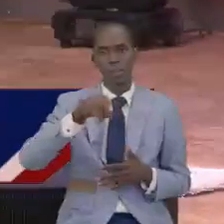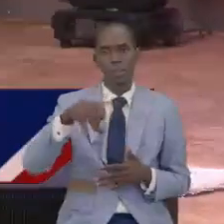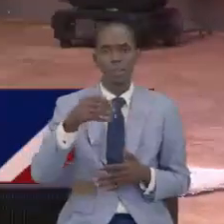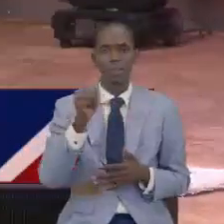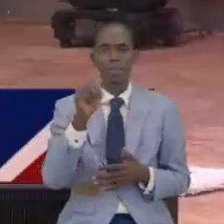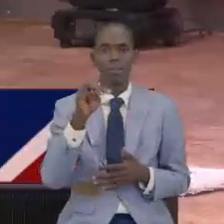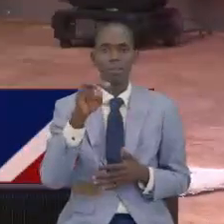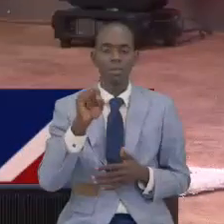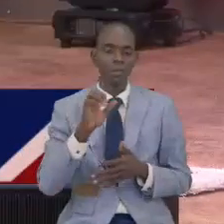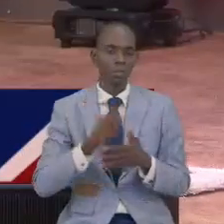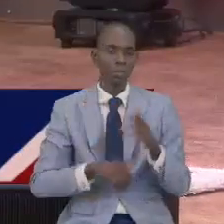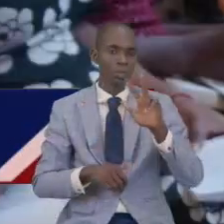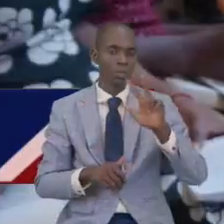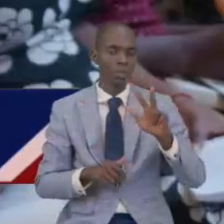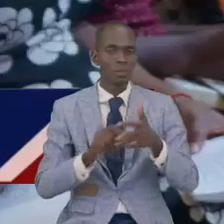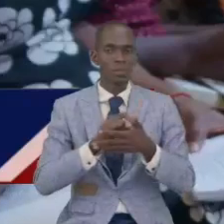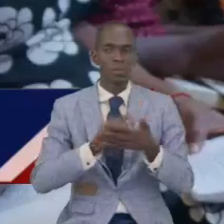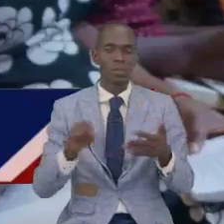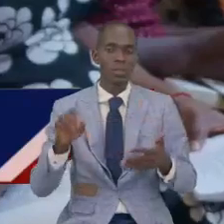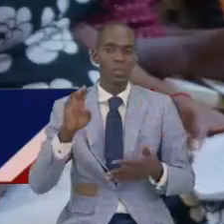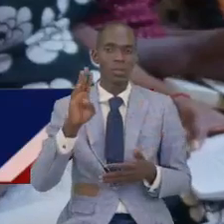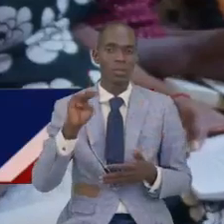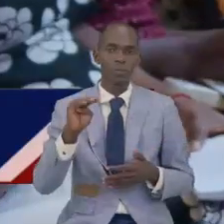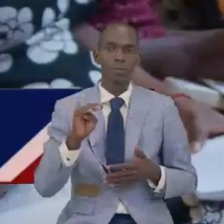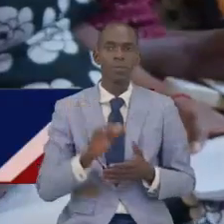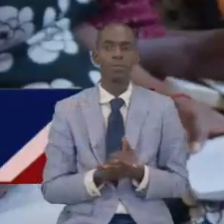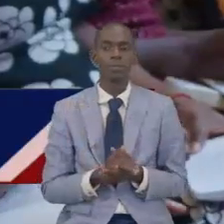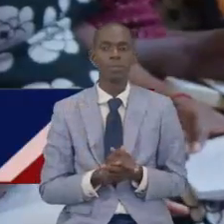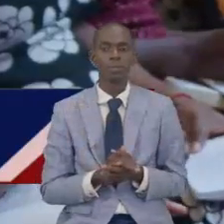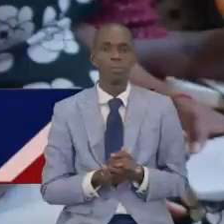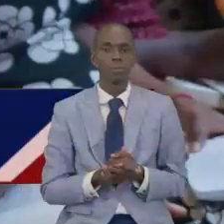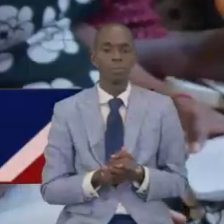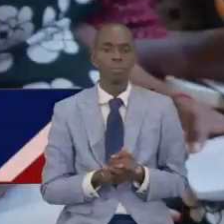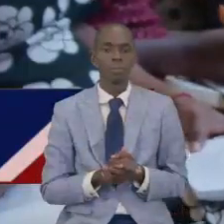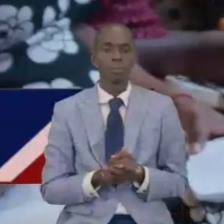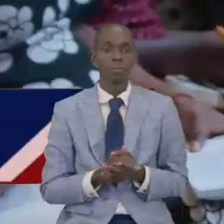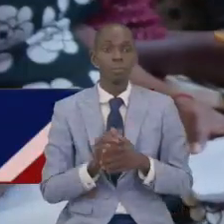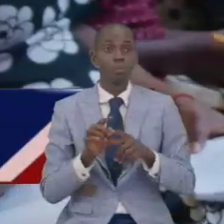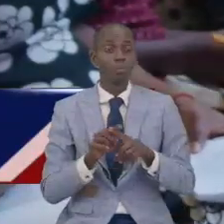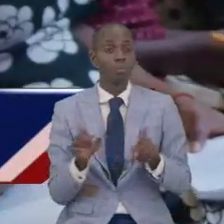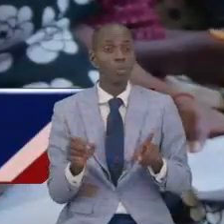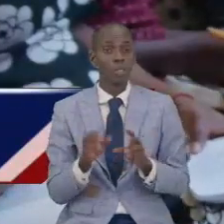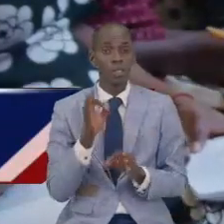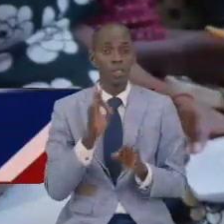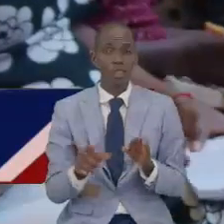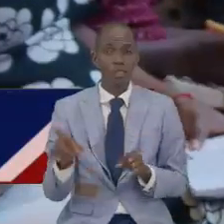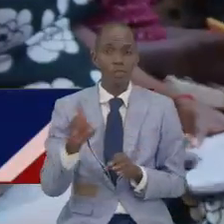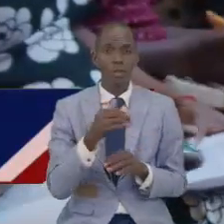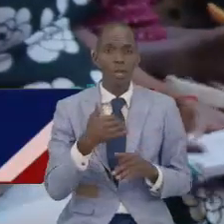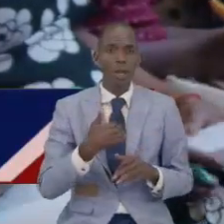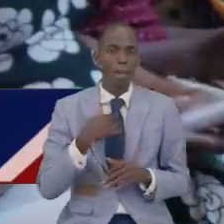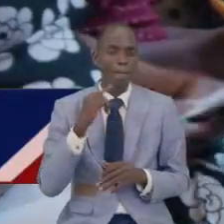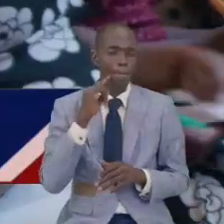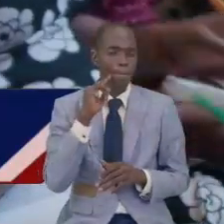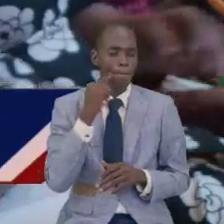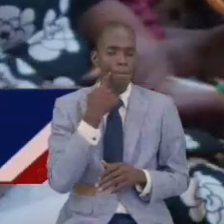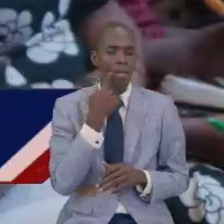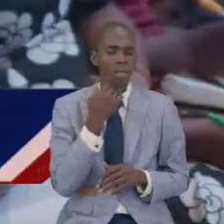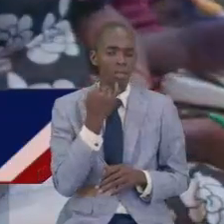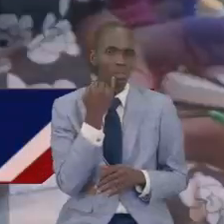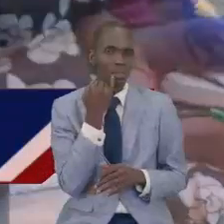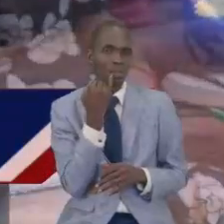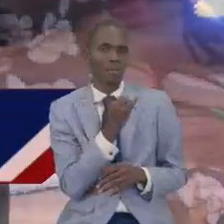chapter 3, and we're looking at verse 14. But if ye have bitter